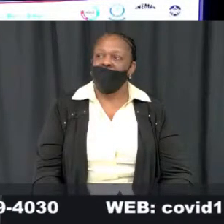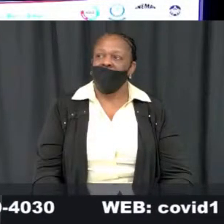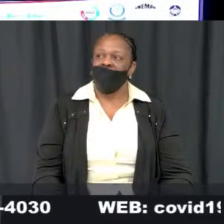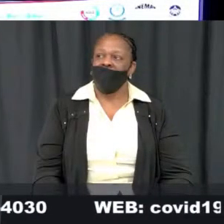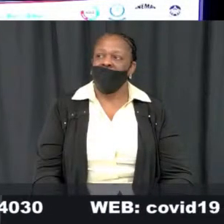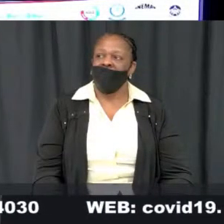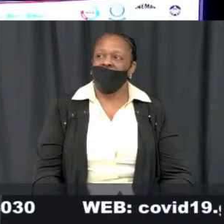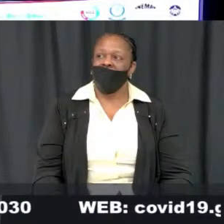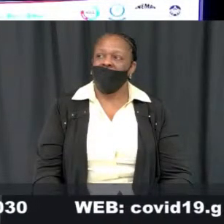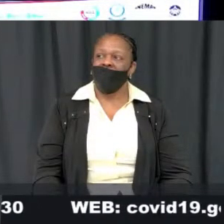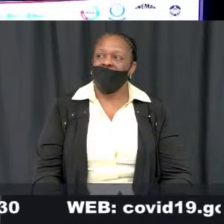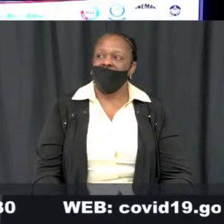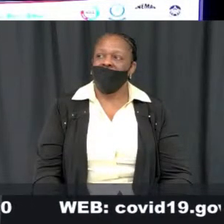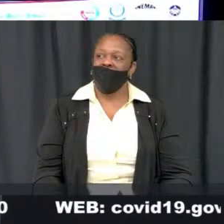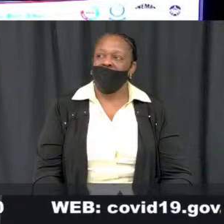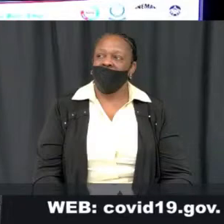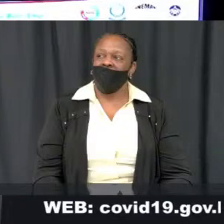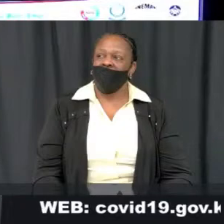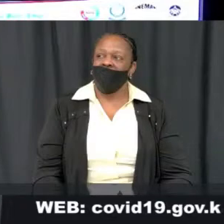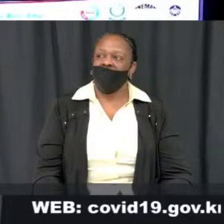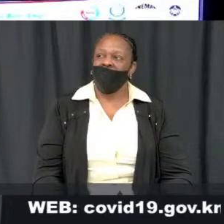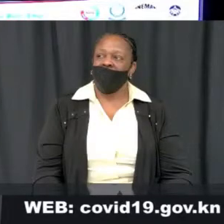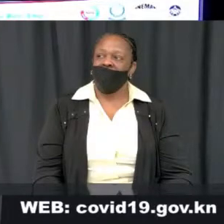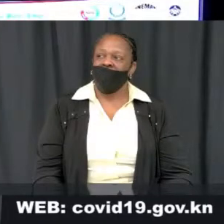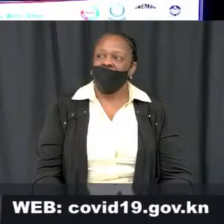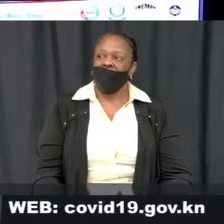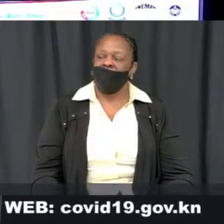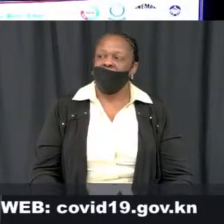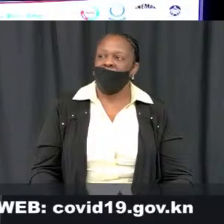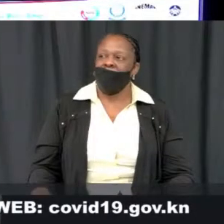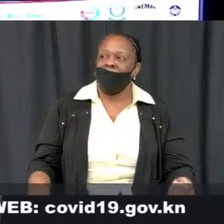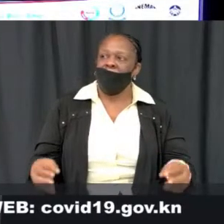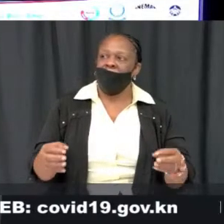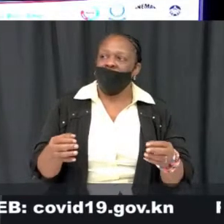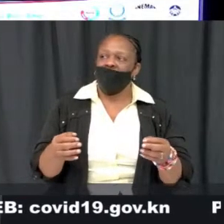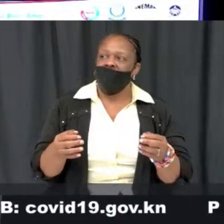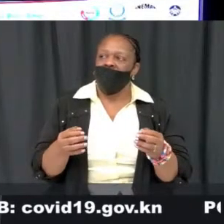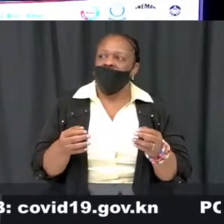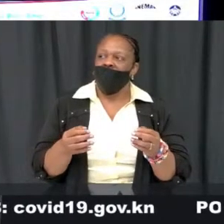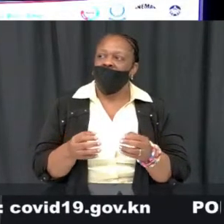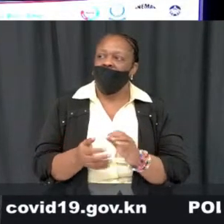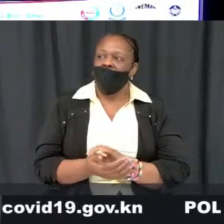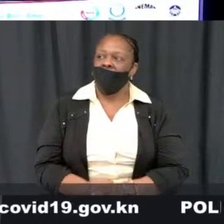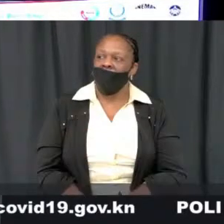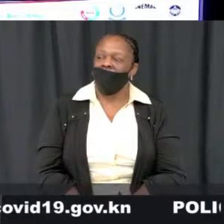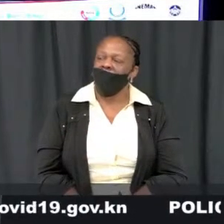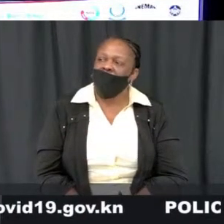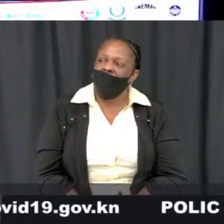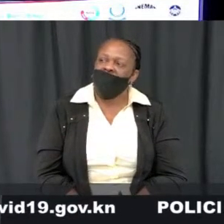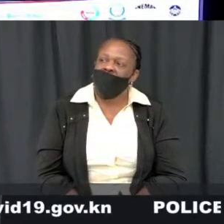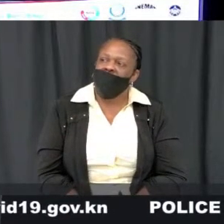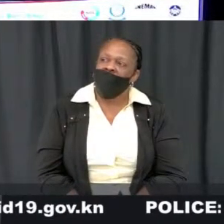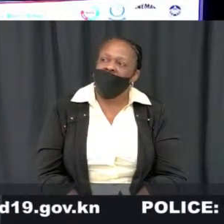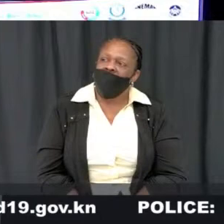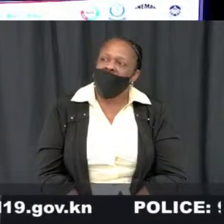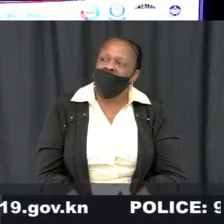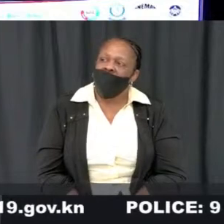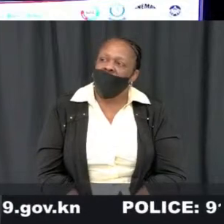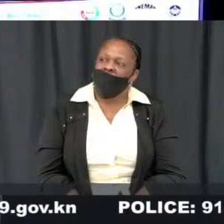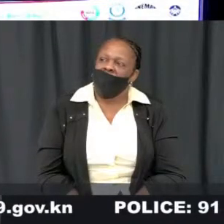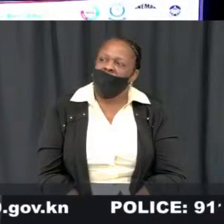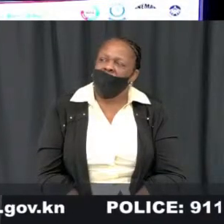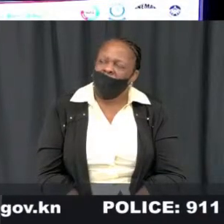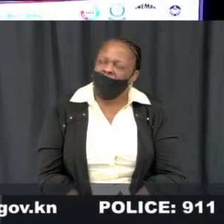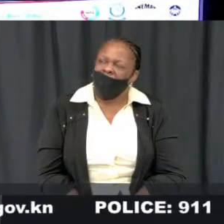in place? I don't know what arrangements. For our healthcare facilities and services system, emergency